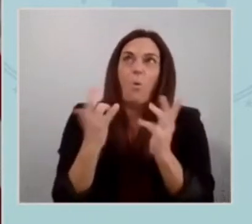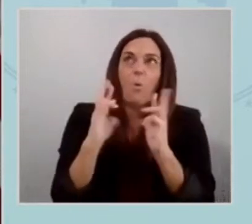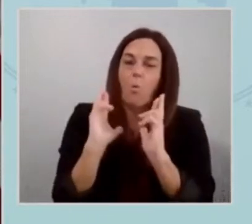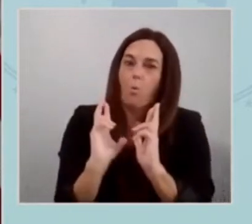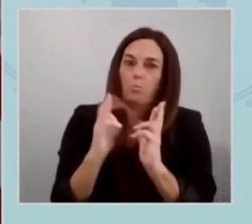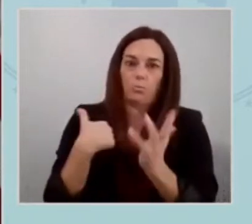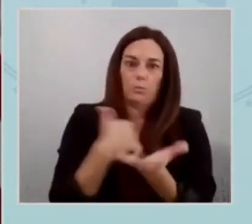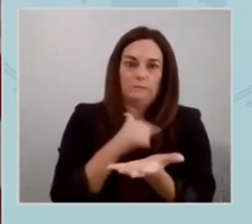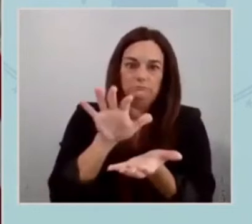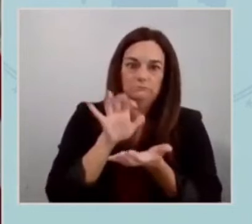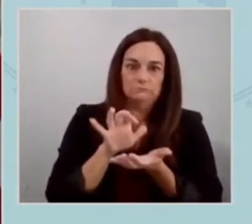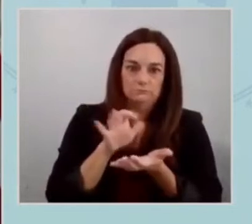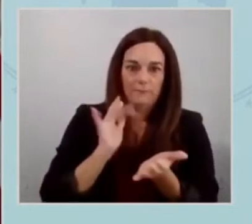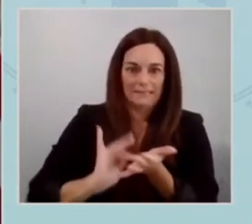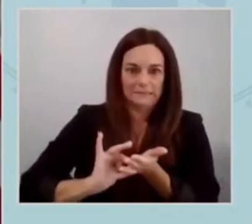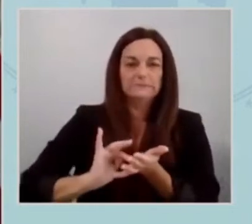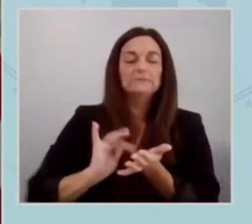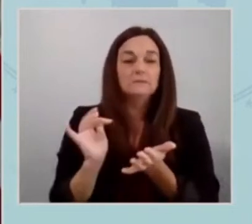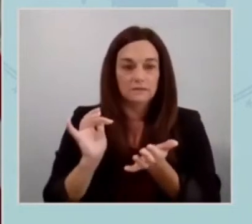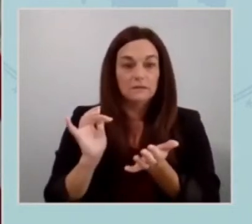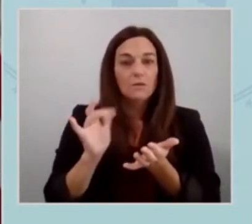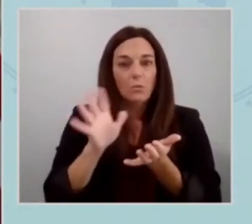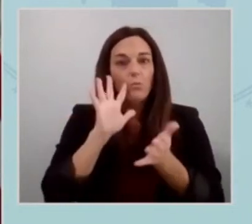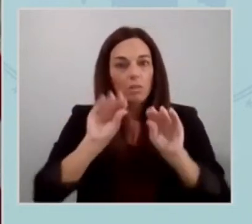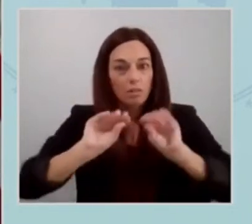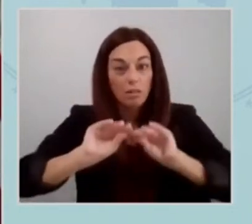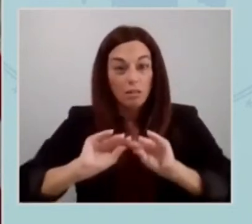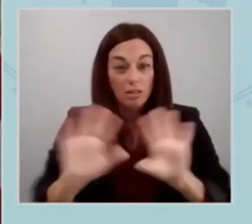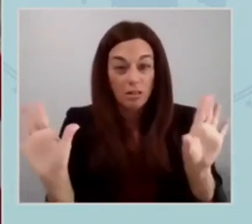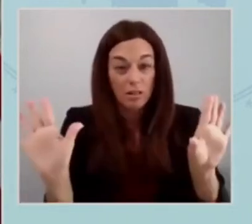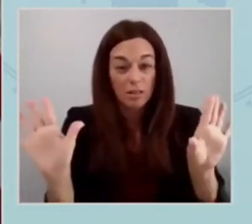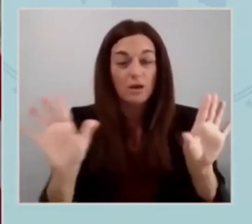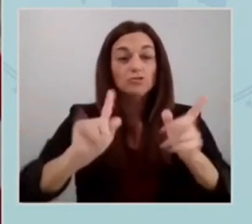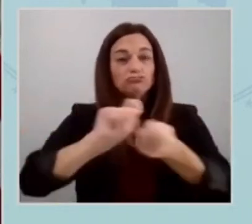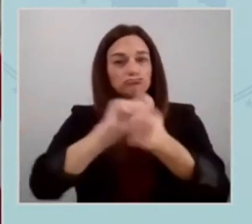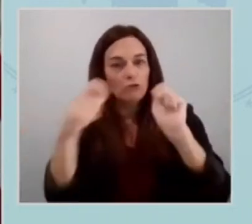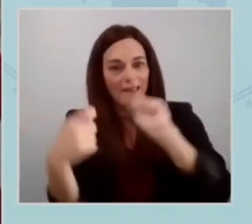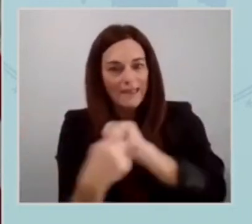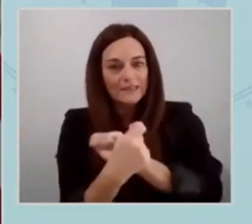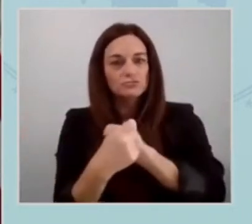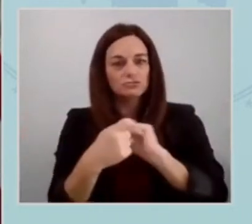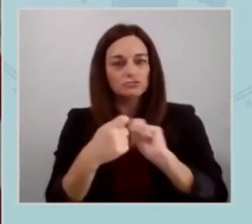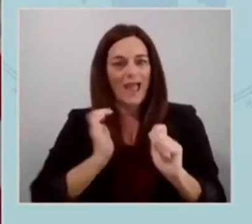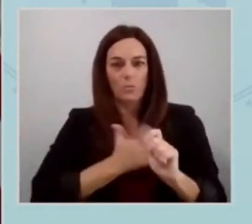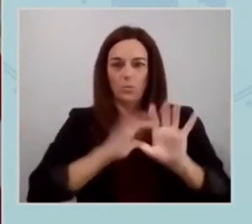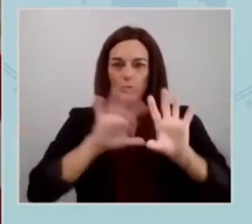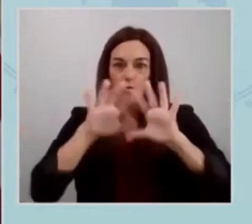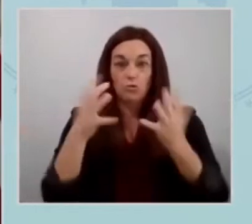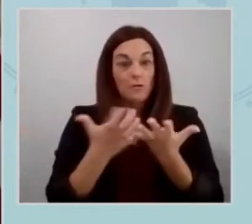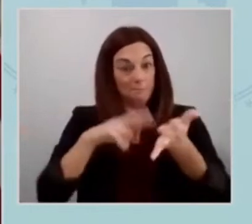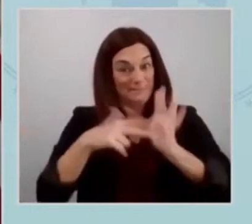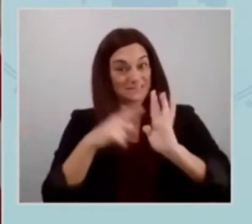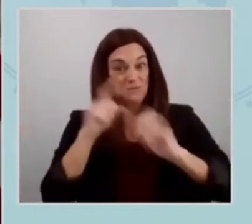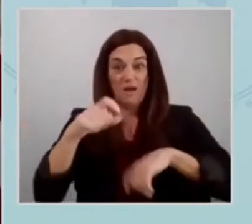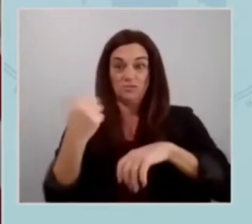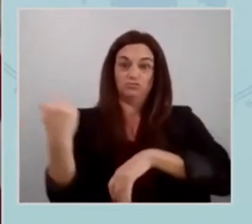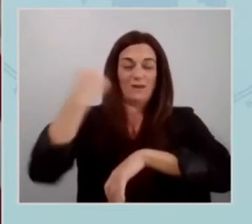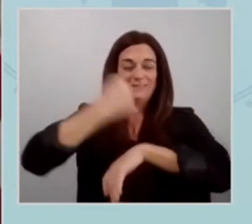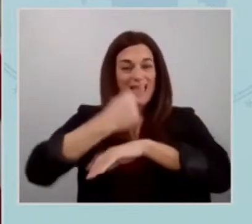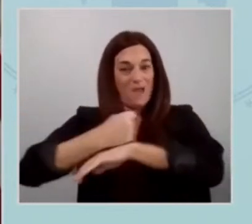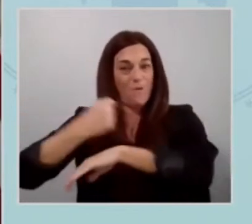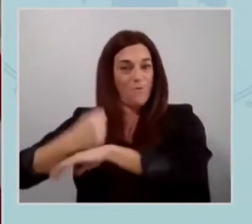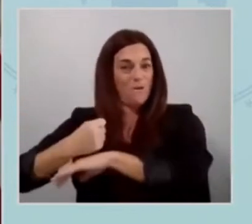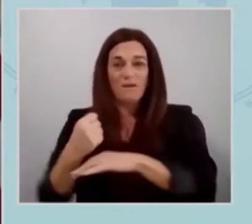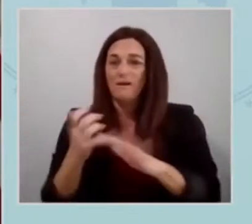to rapidly, God willing, once we have it, be able to get out and be able to change the way in which we